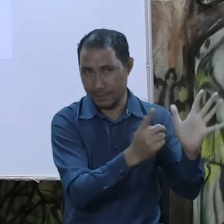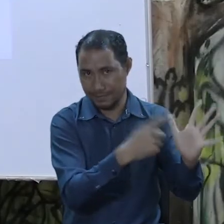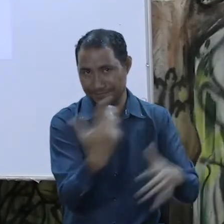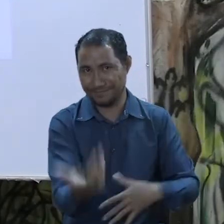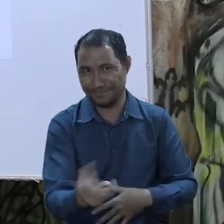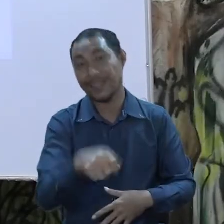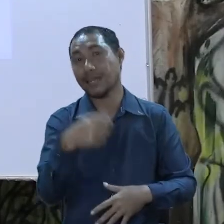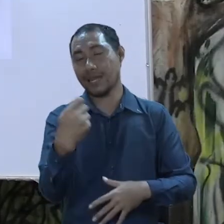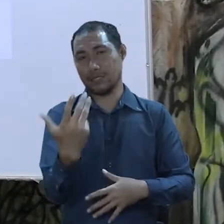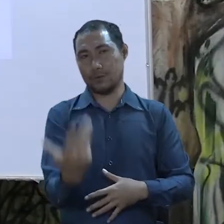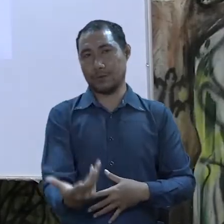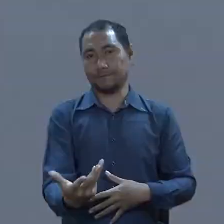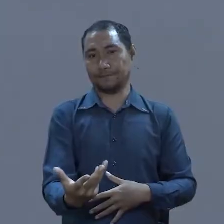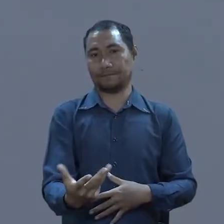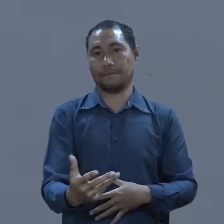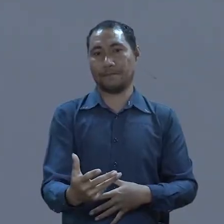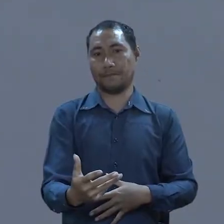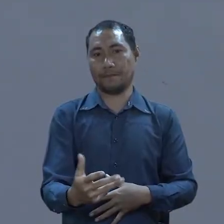samala.